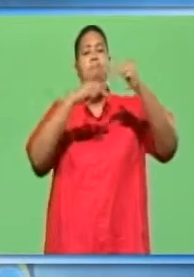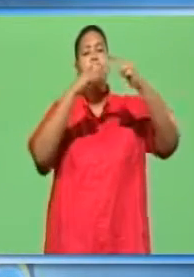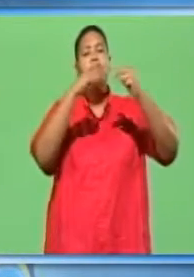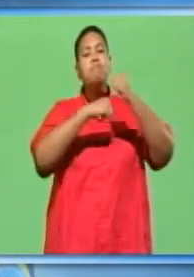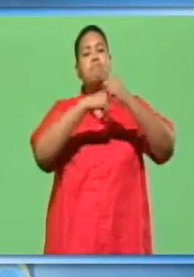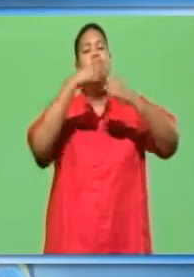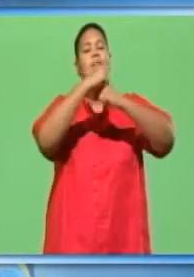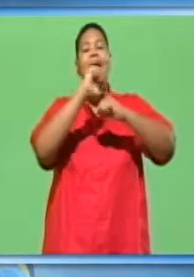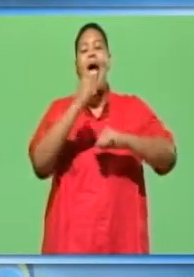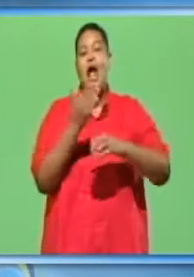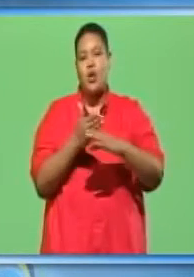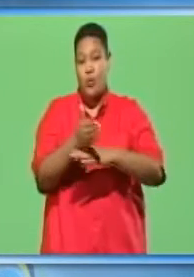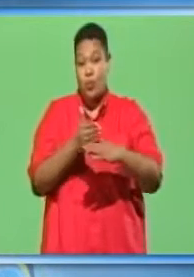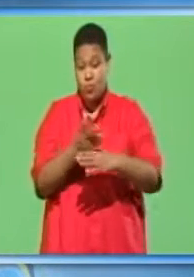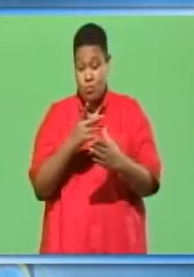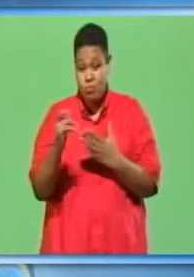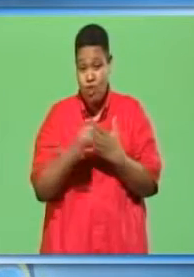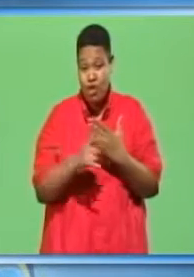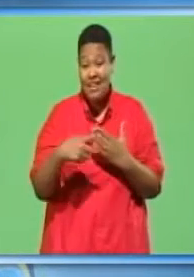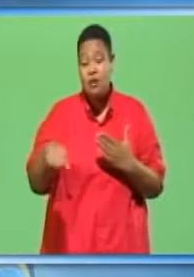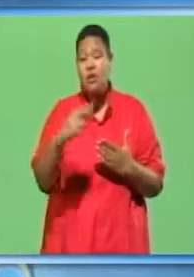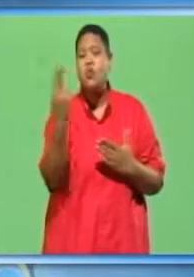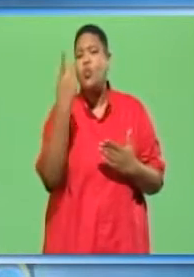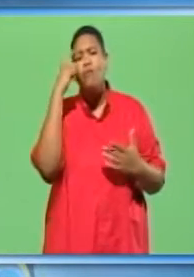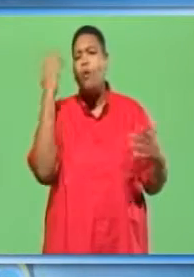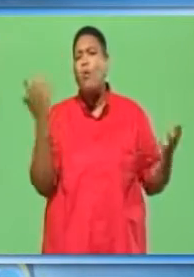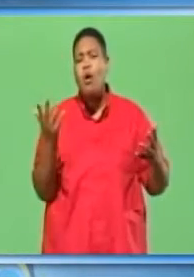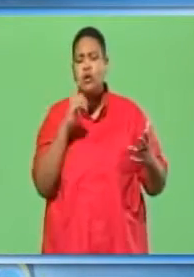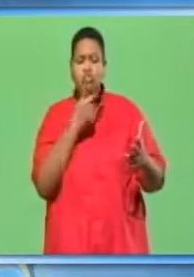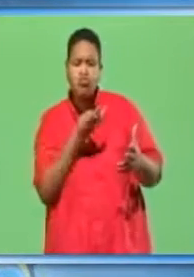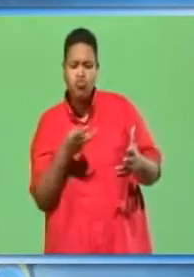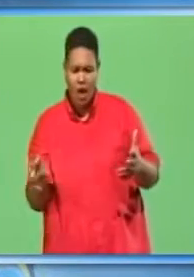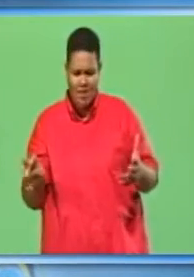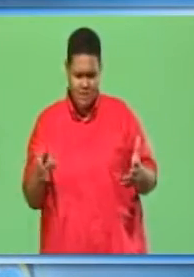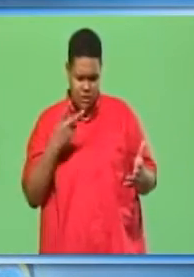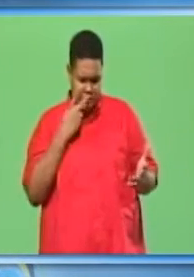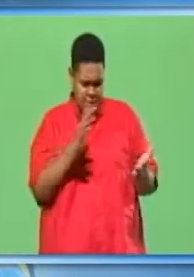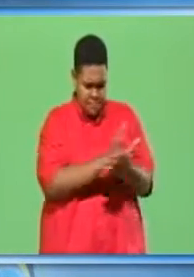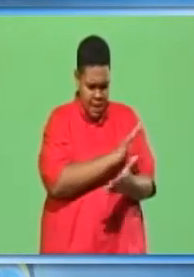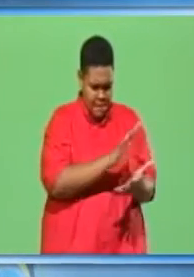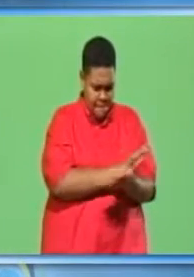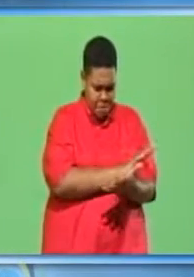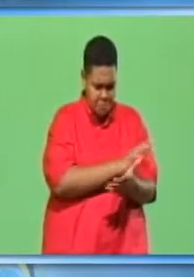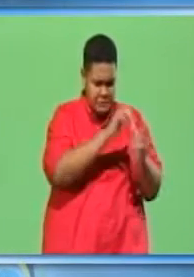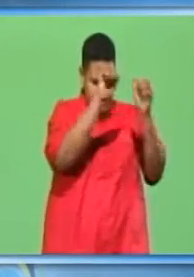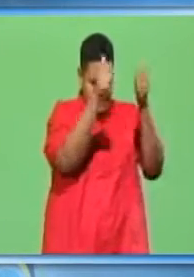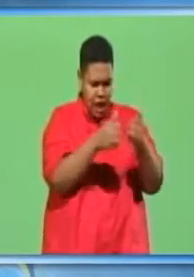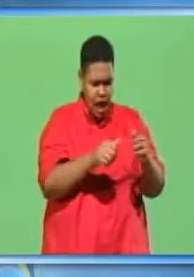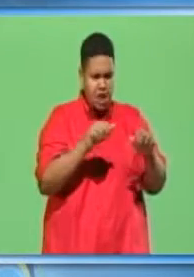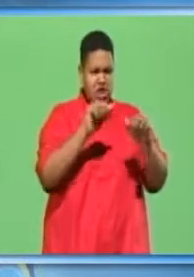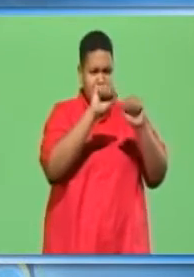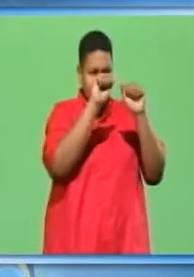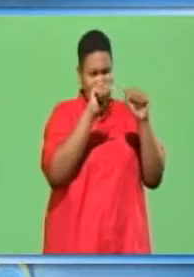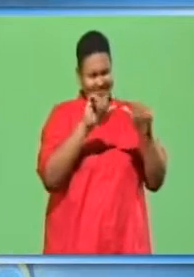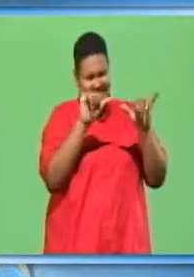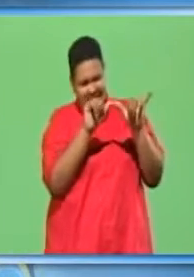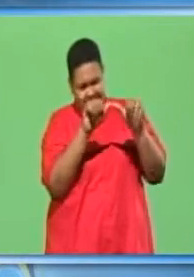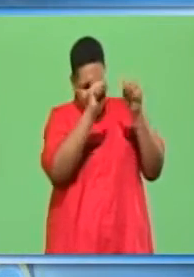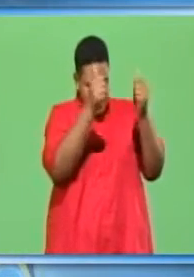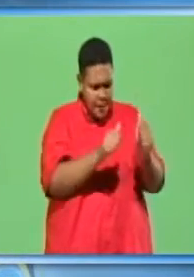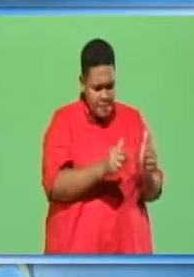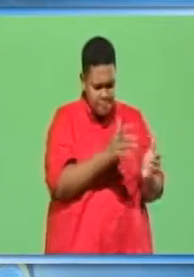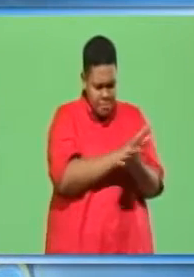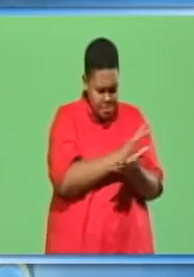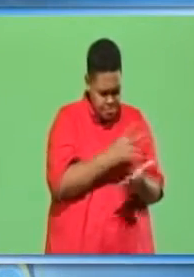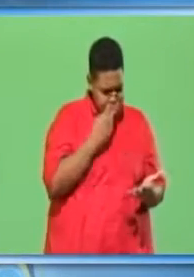wood project. These tools are used to transfer the design, size, and shape from the paper to the wood by means